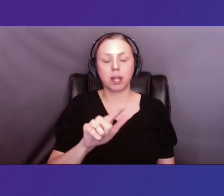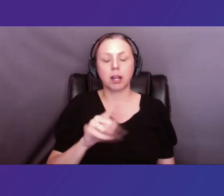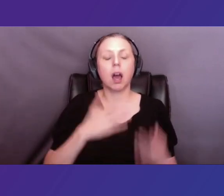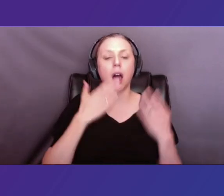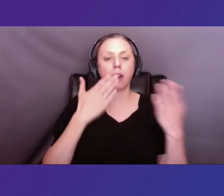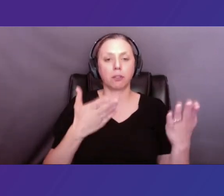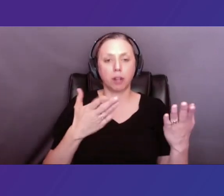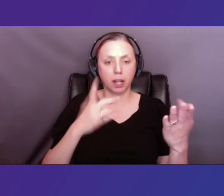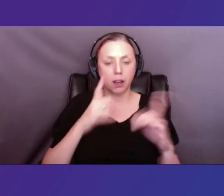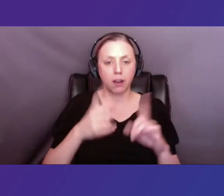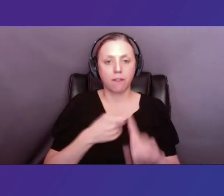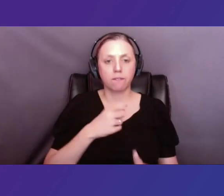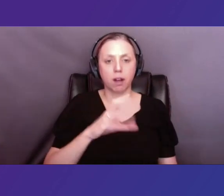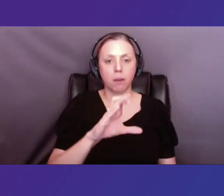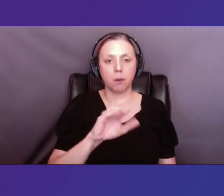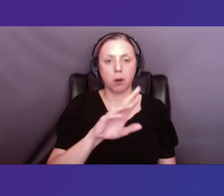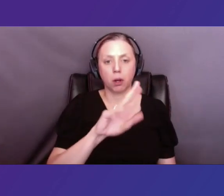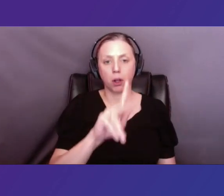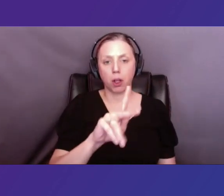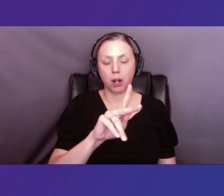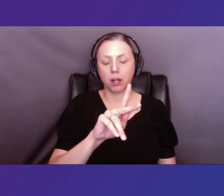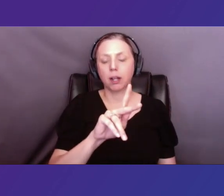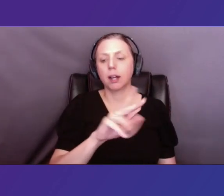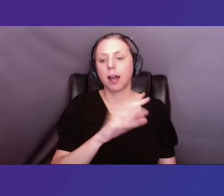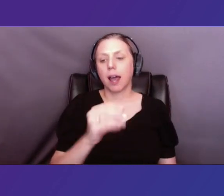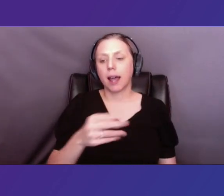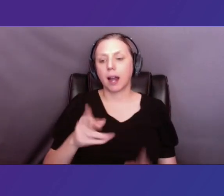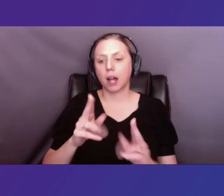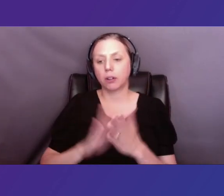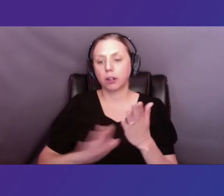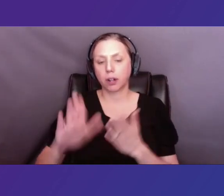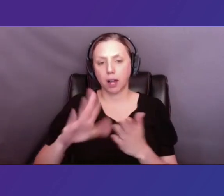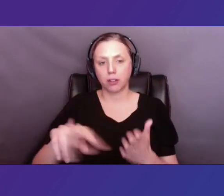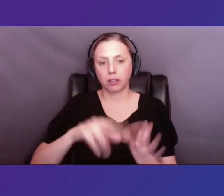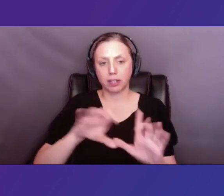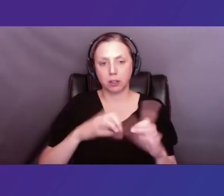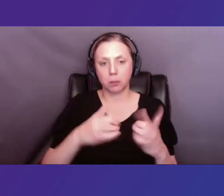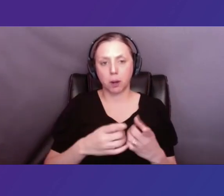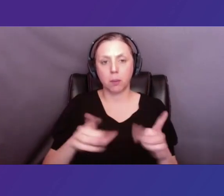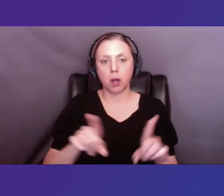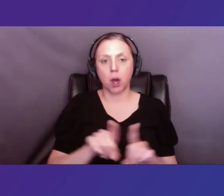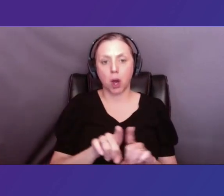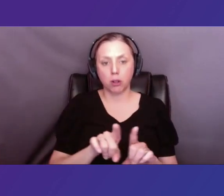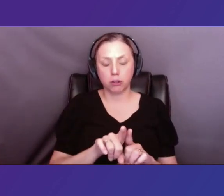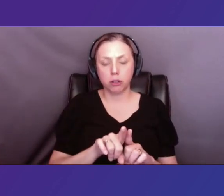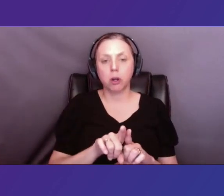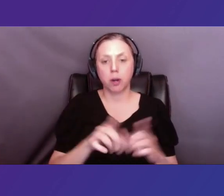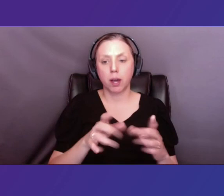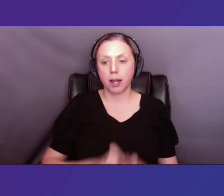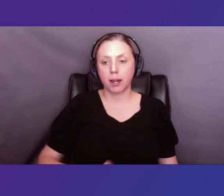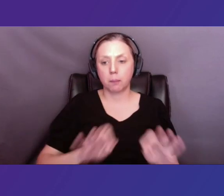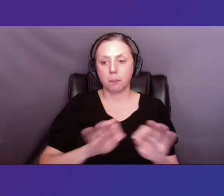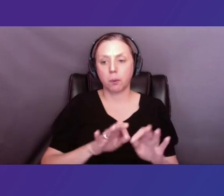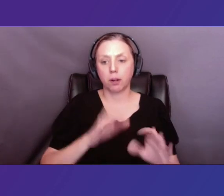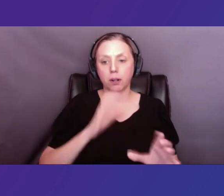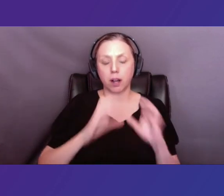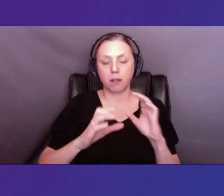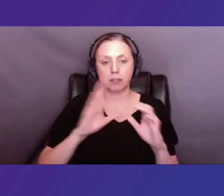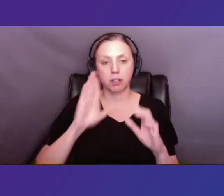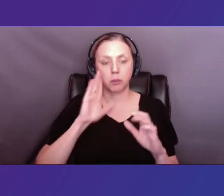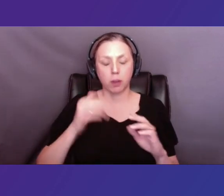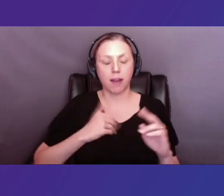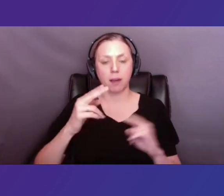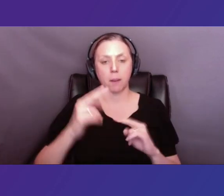and Hunter College Dance Department, and a pivotal keynote conversation entitled Building